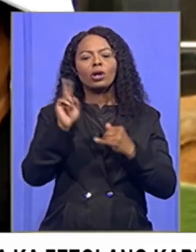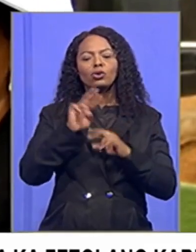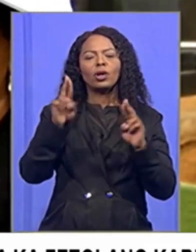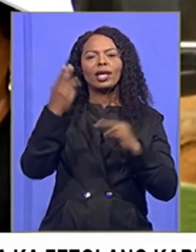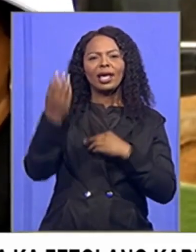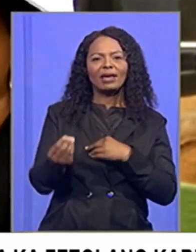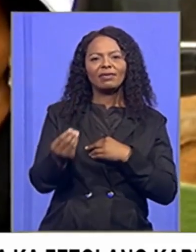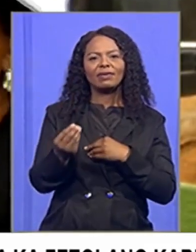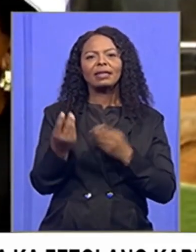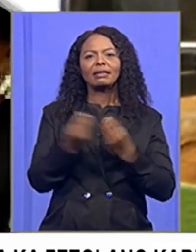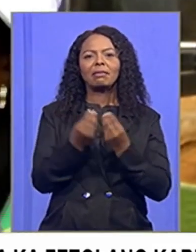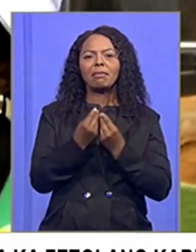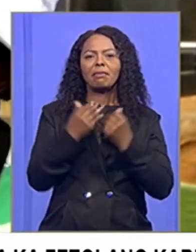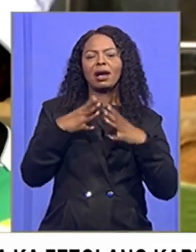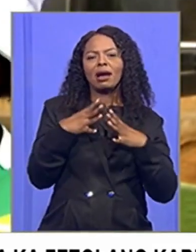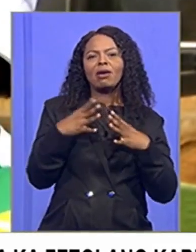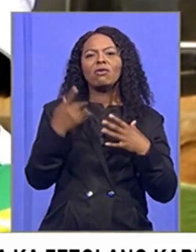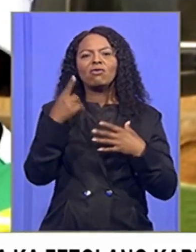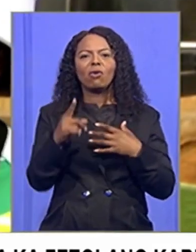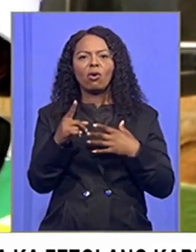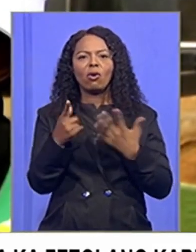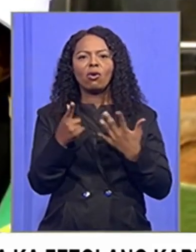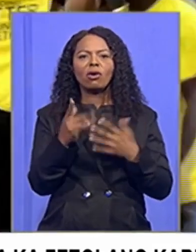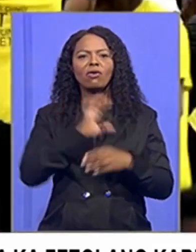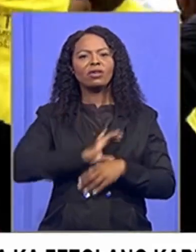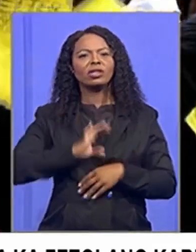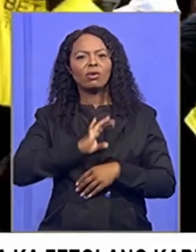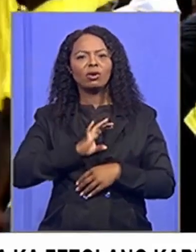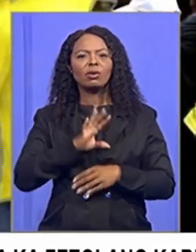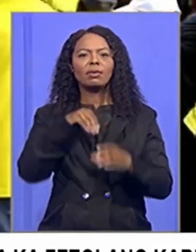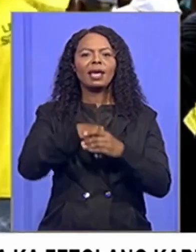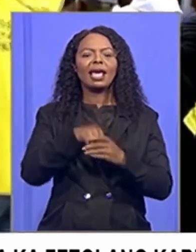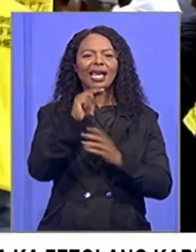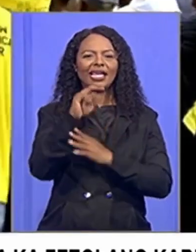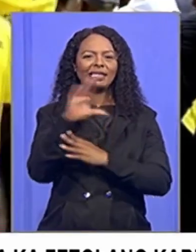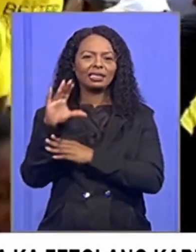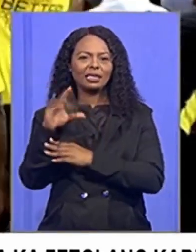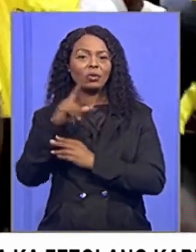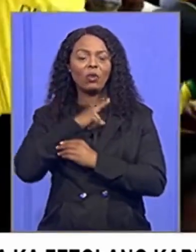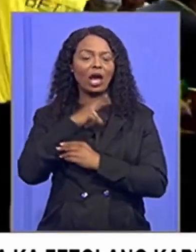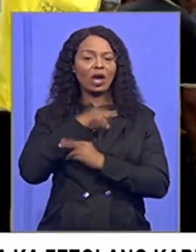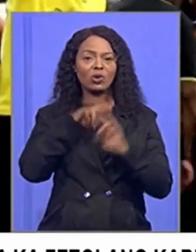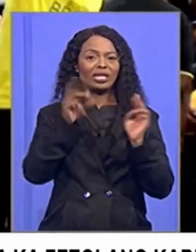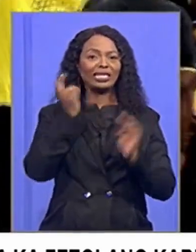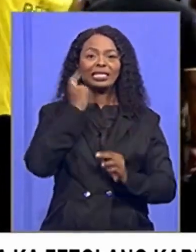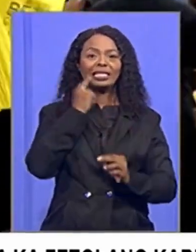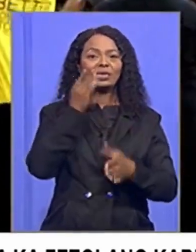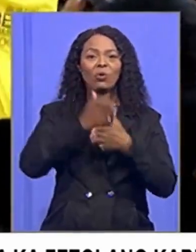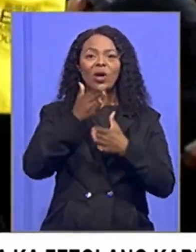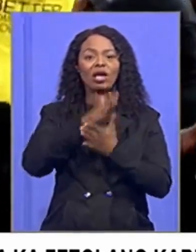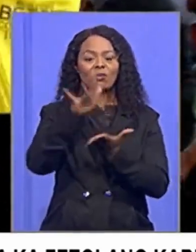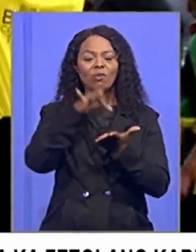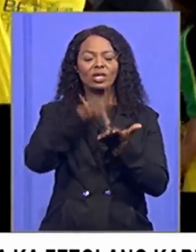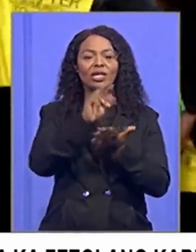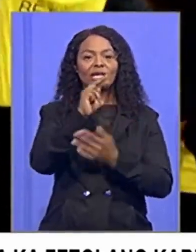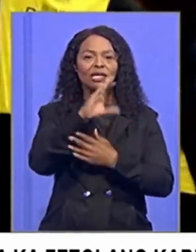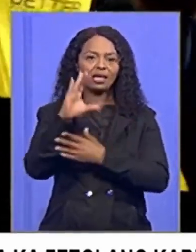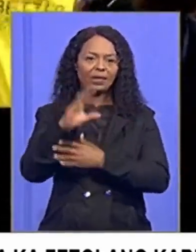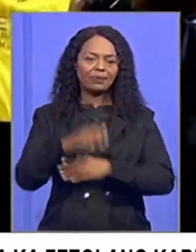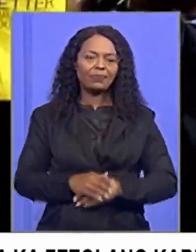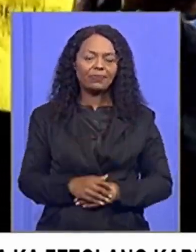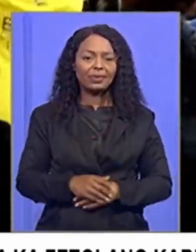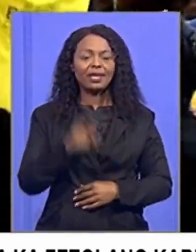the luxury of being comfortable being in the NEC. Lekoko le le ntse le bua ka ga go ikaga sešwa la re